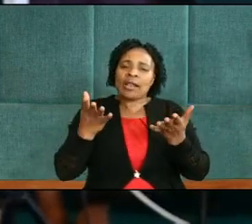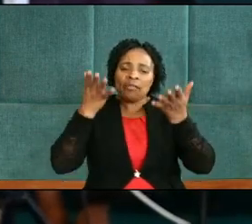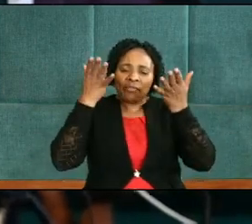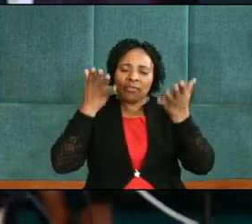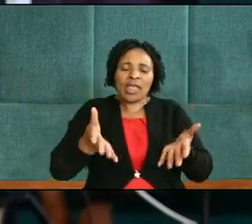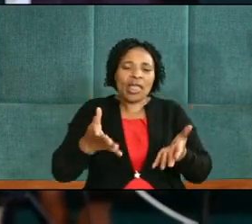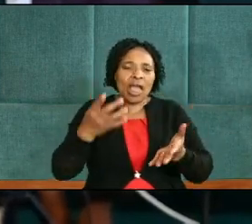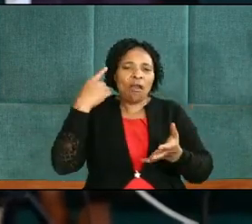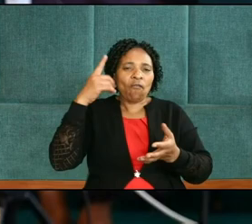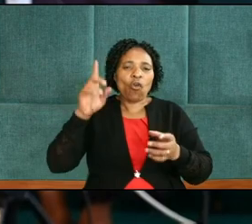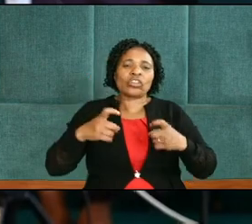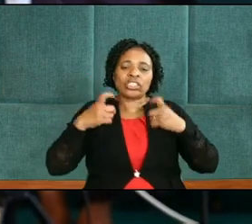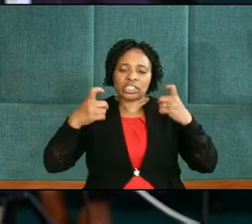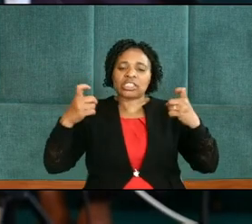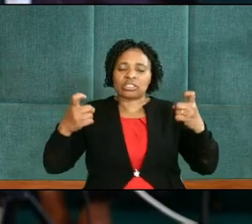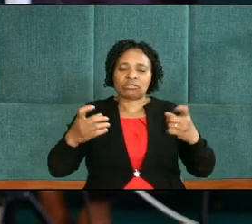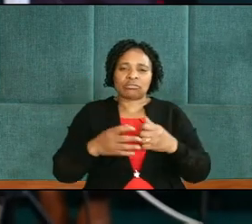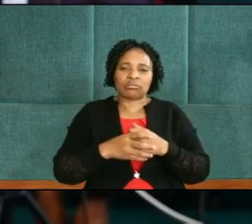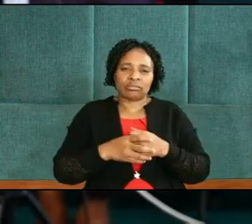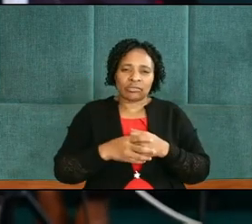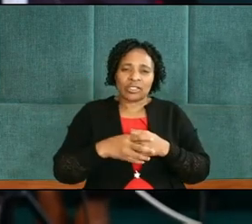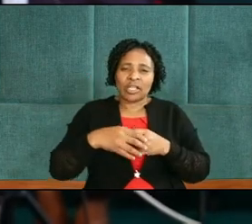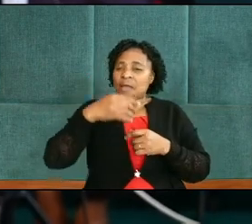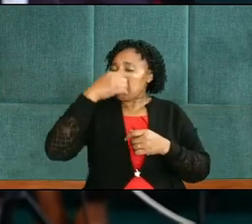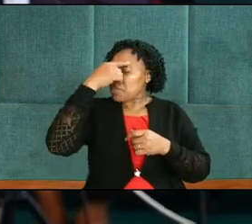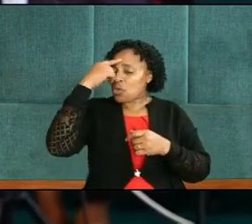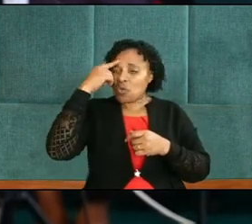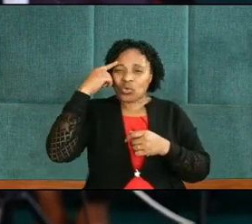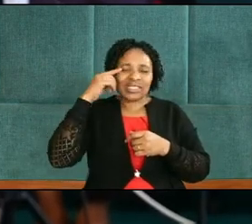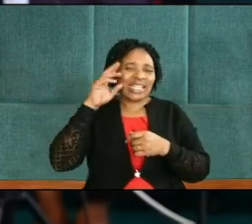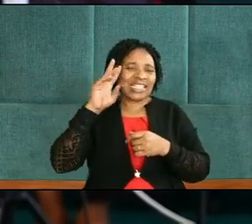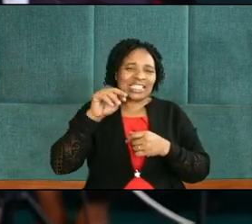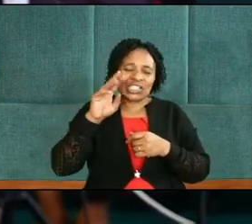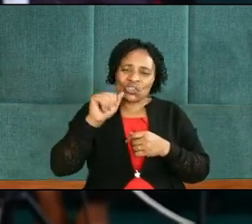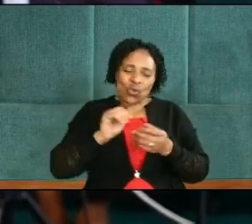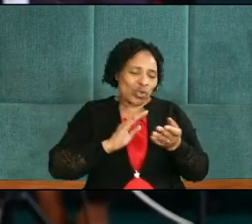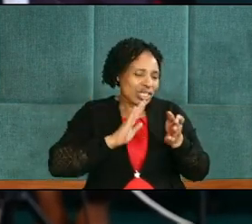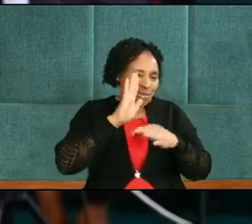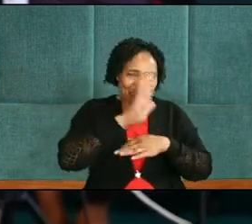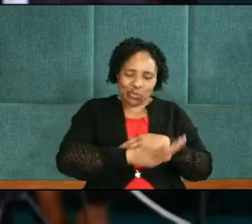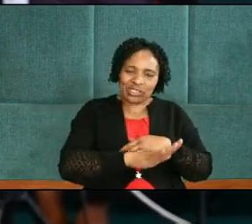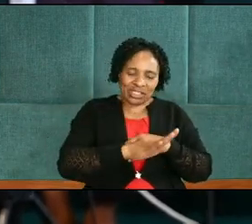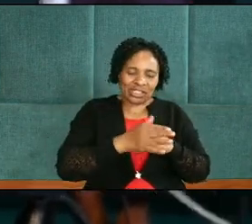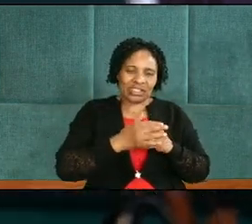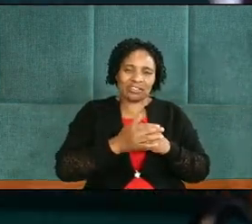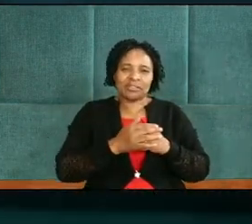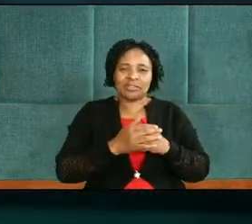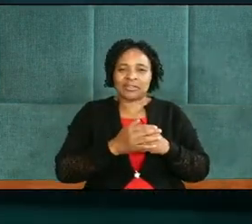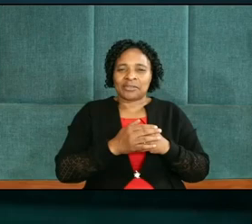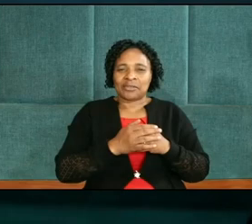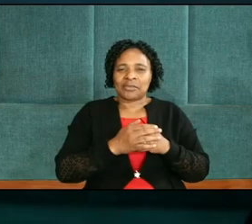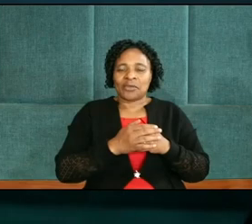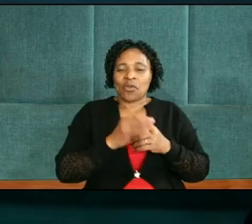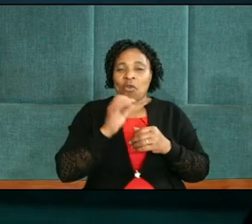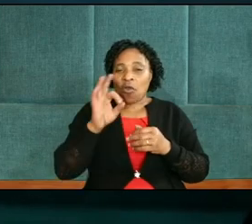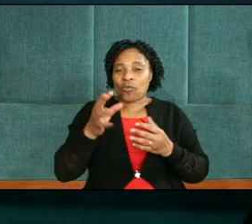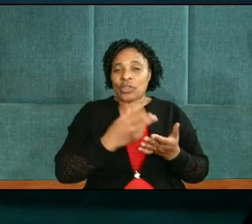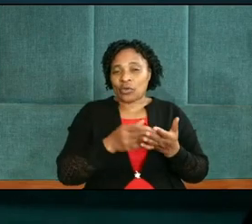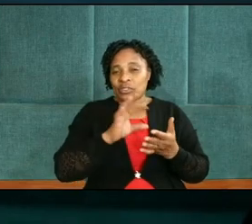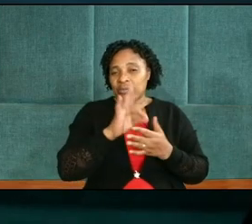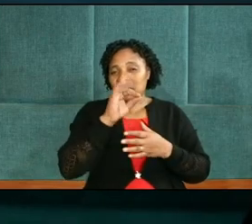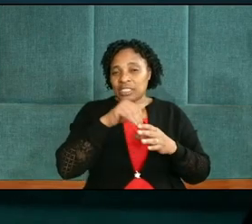for sale because there's no deposit on you. So here's the appeal